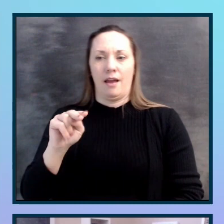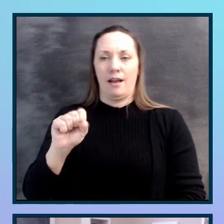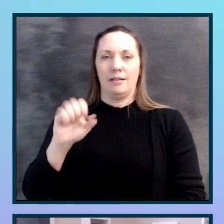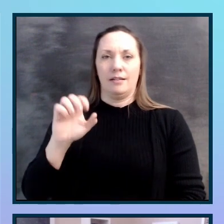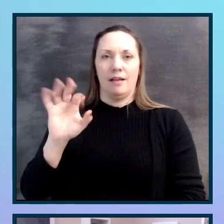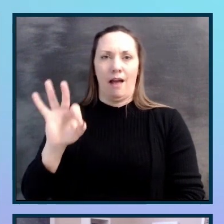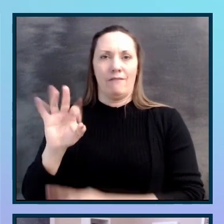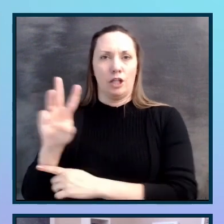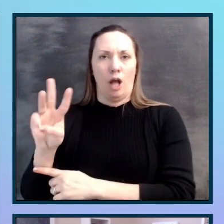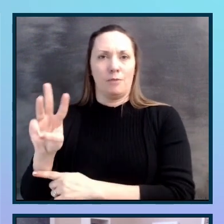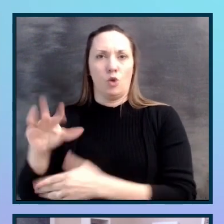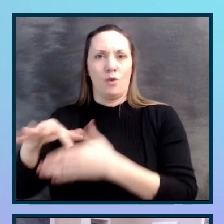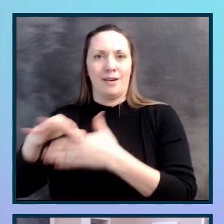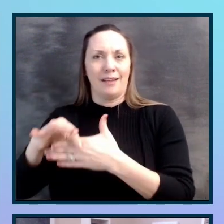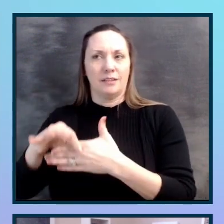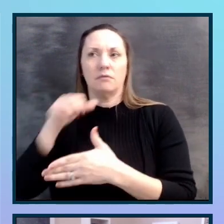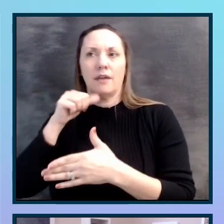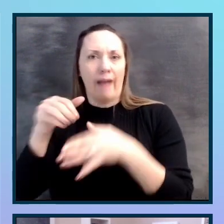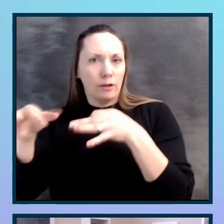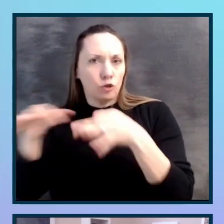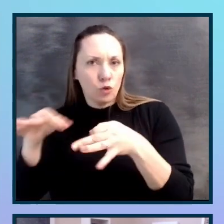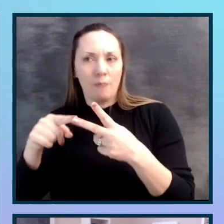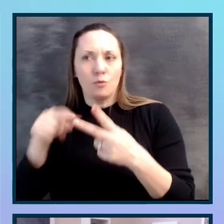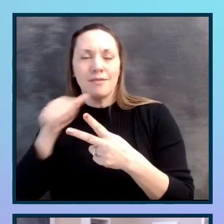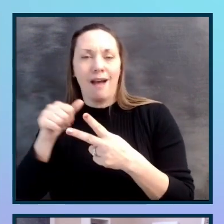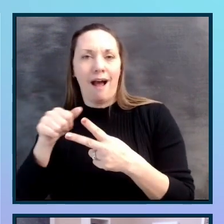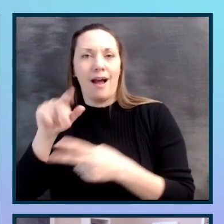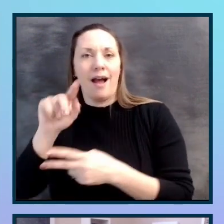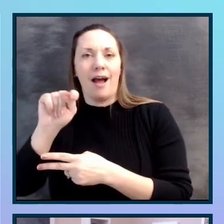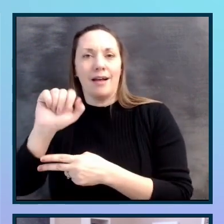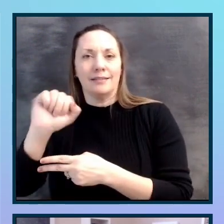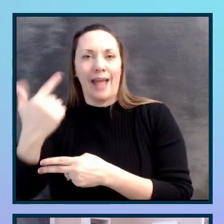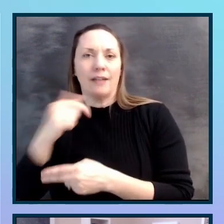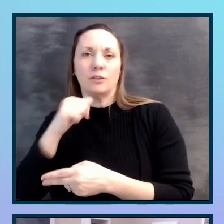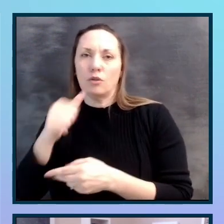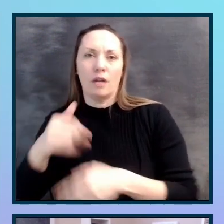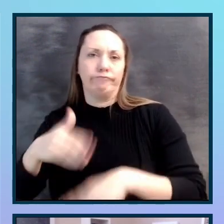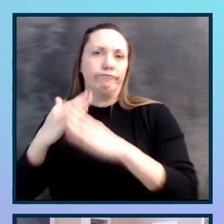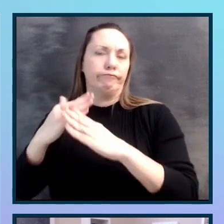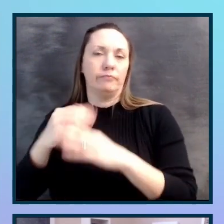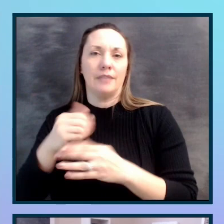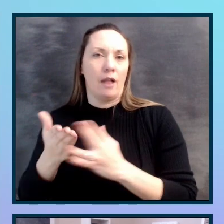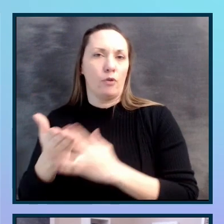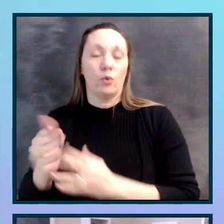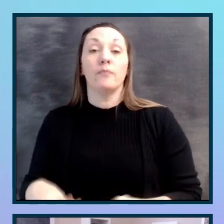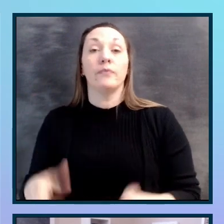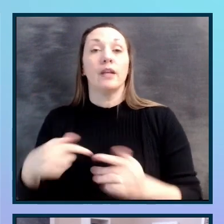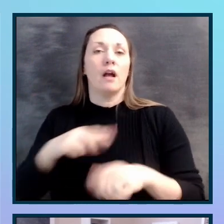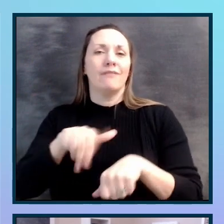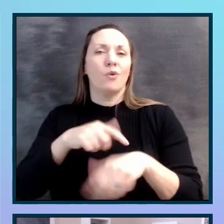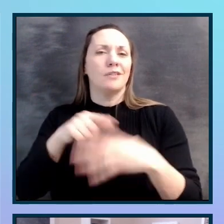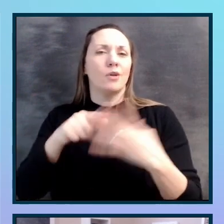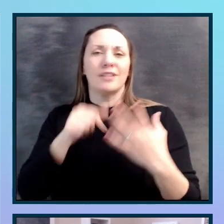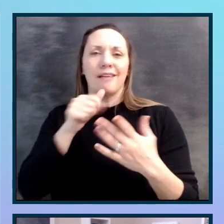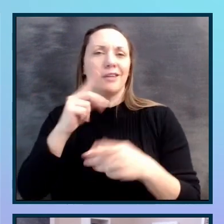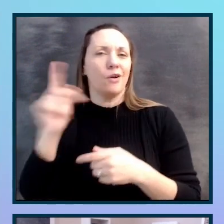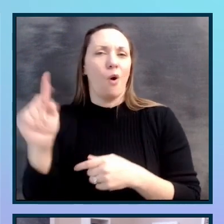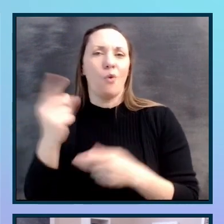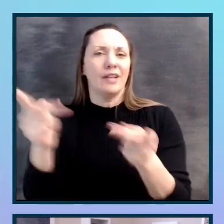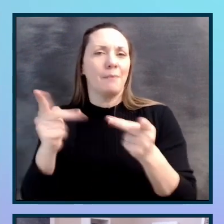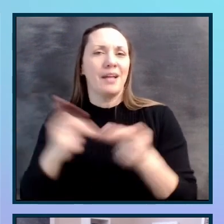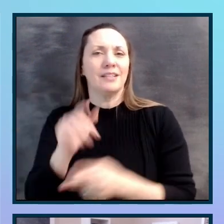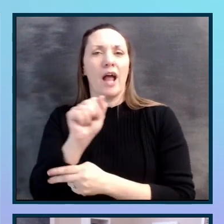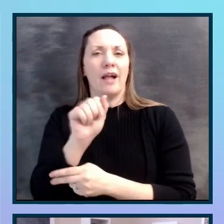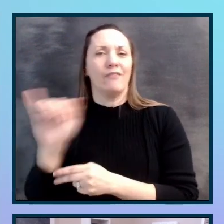content and not described or not tagged or even not allowed through. And of course, those aren't the only places that artificial intelligence